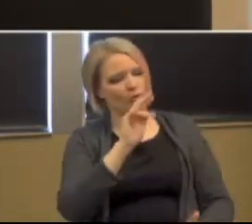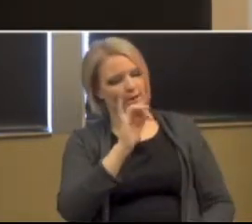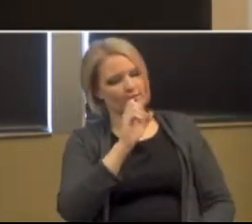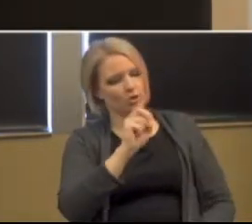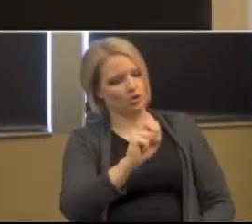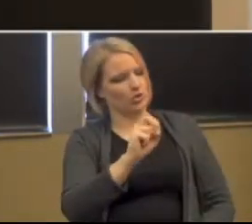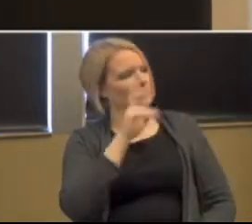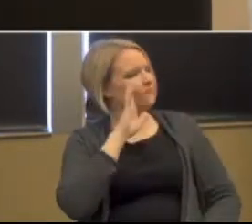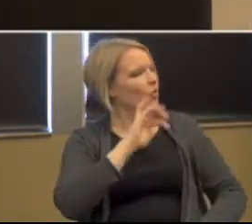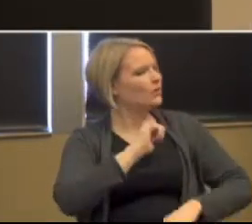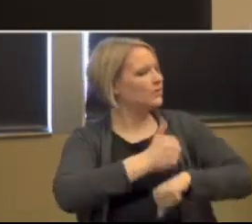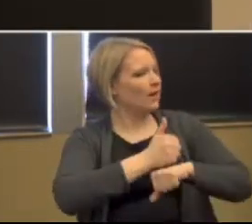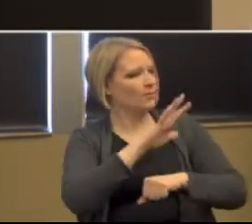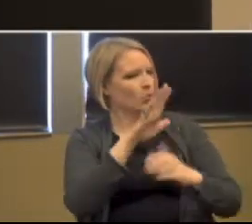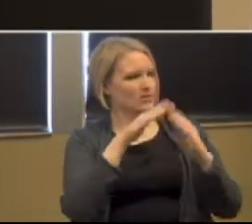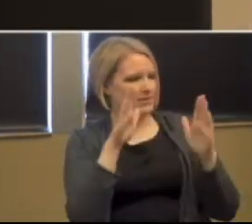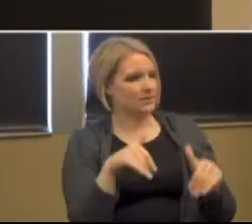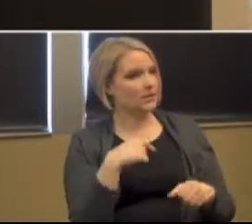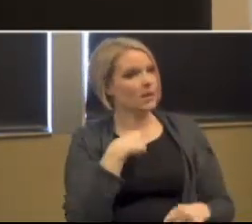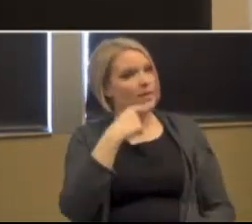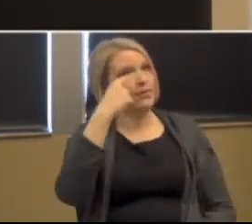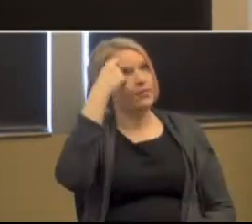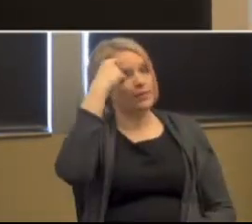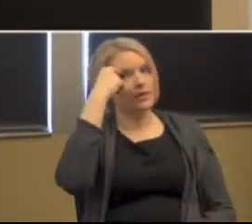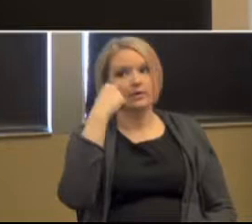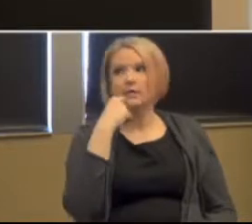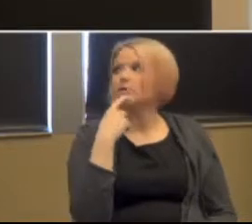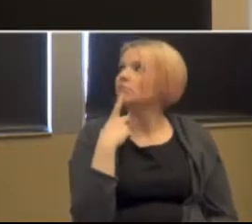your system. And I think